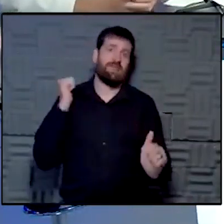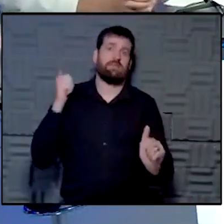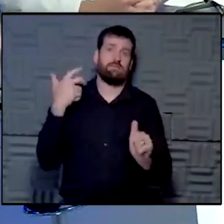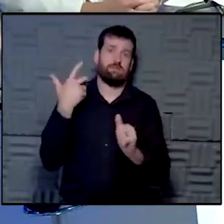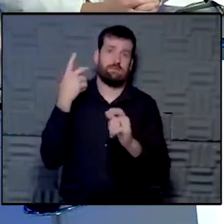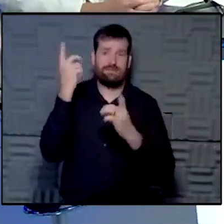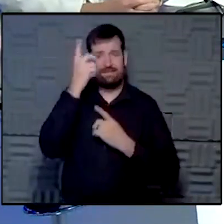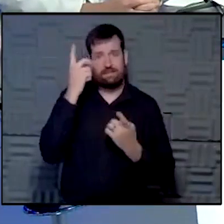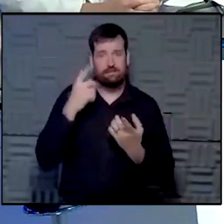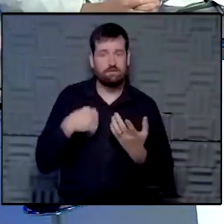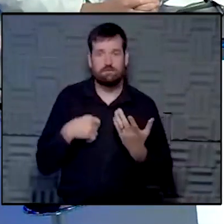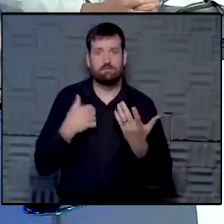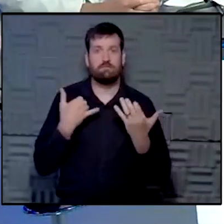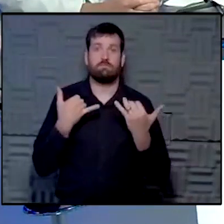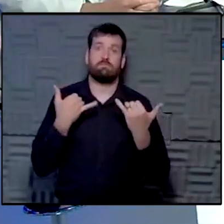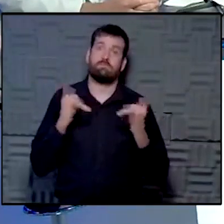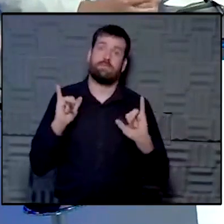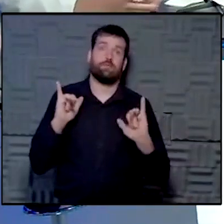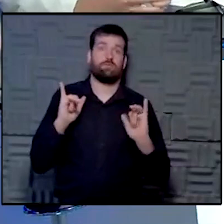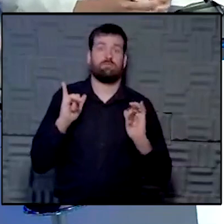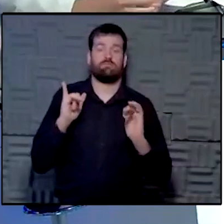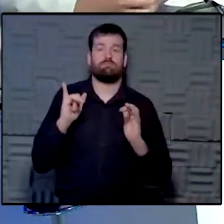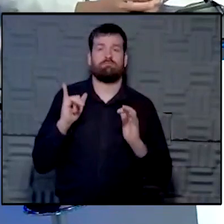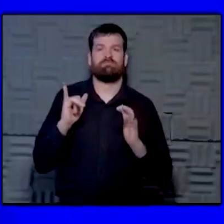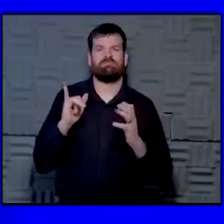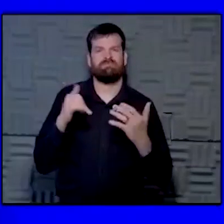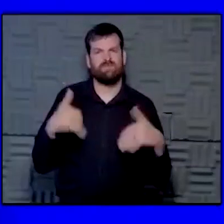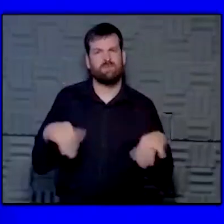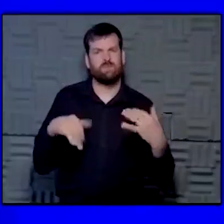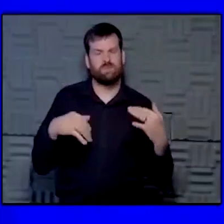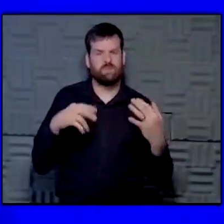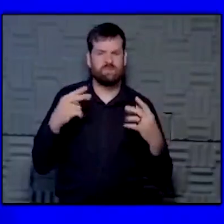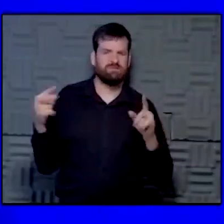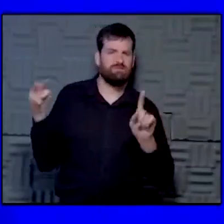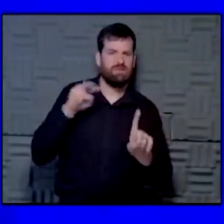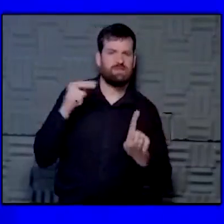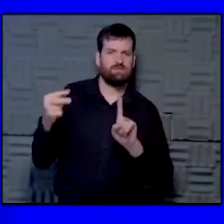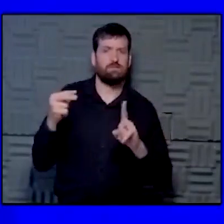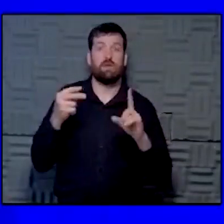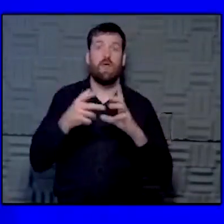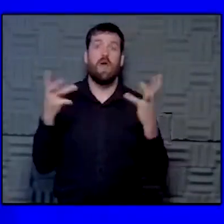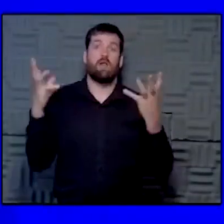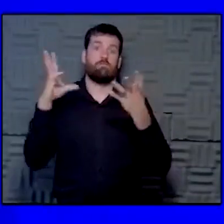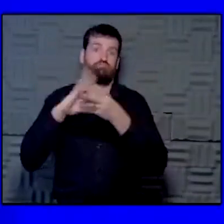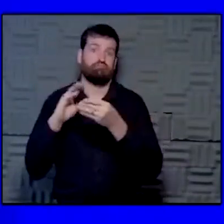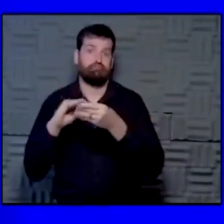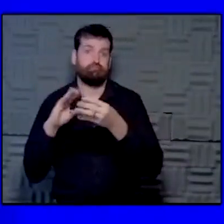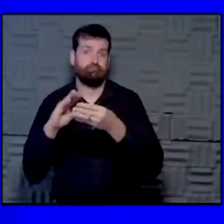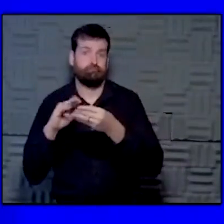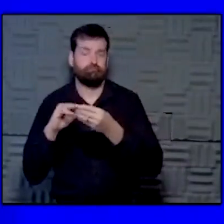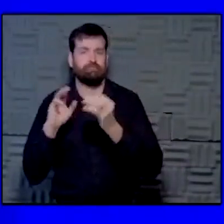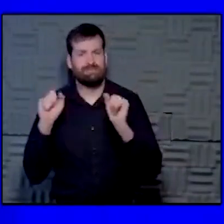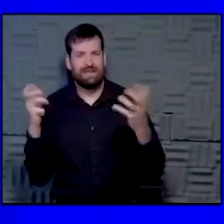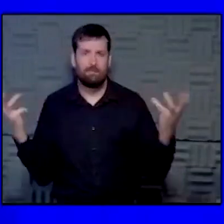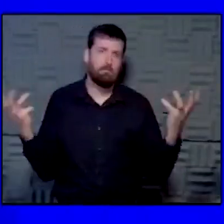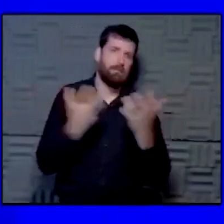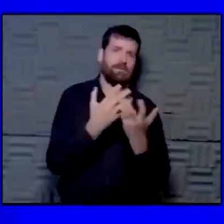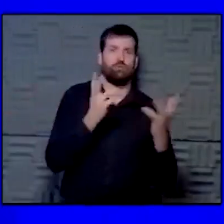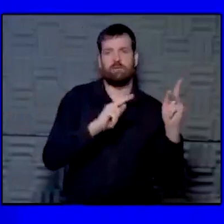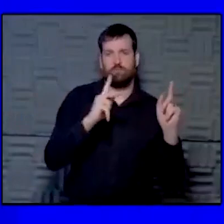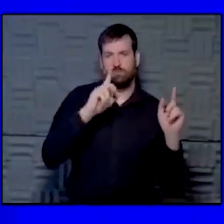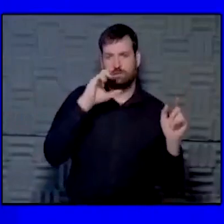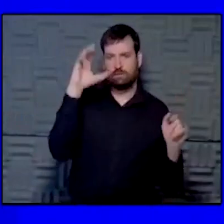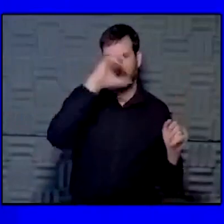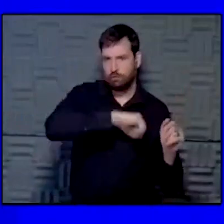continues to be a lot of myopic views out there, a lot of narratives that are created so it can match people's